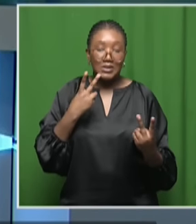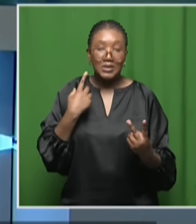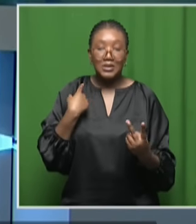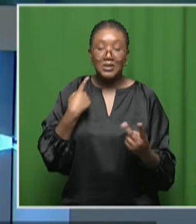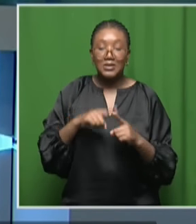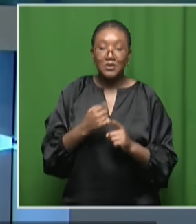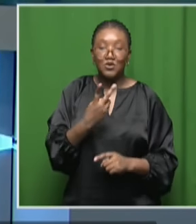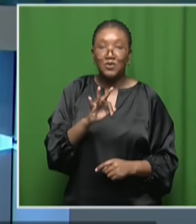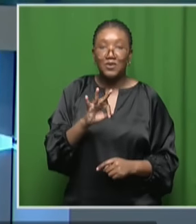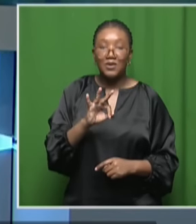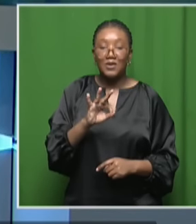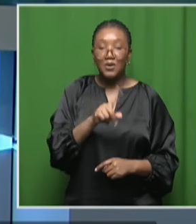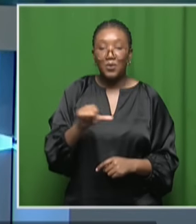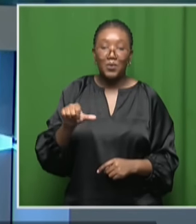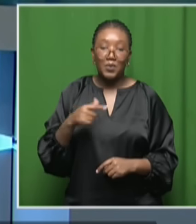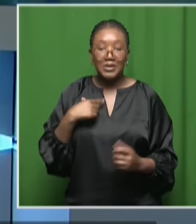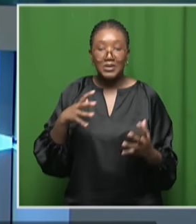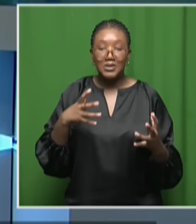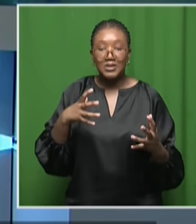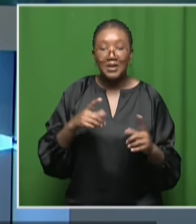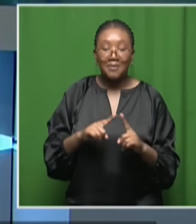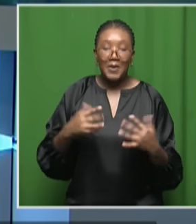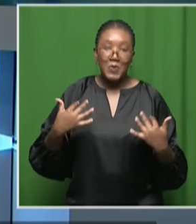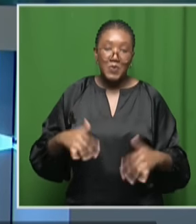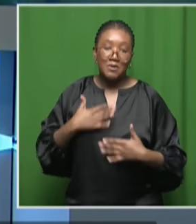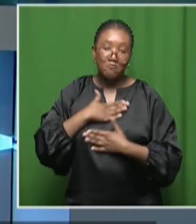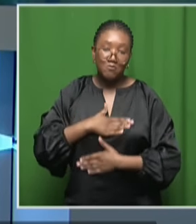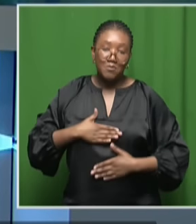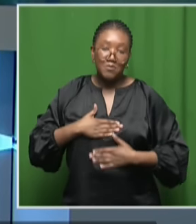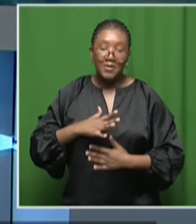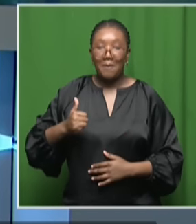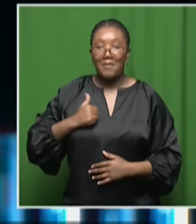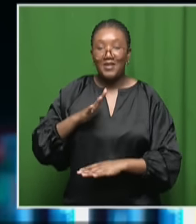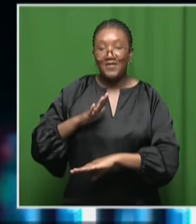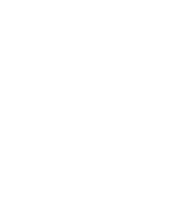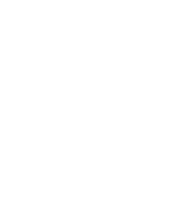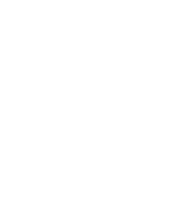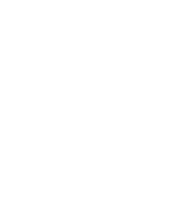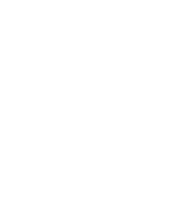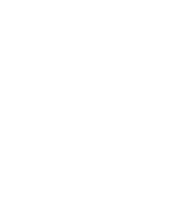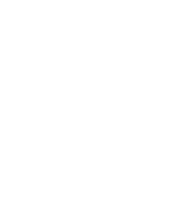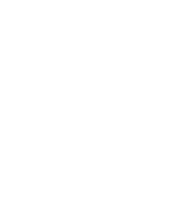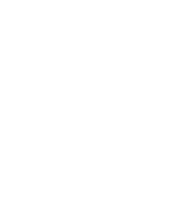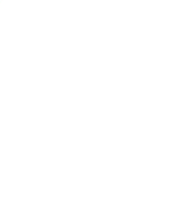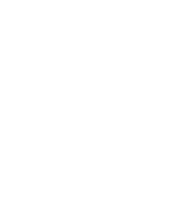2-3 weeks. Dr. Mbete, always a pleasure speaking to you. Thank you so much for your time. Thank you so much for having me.